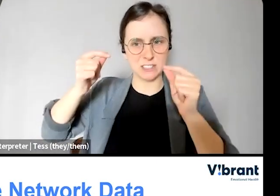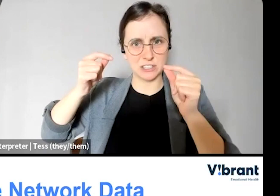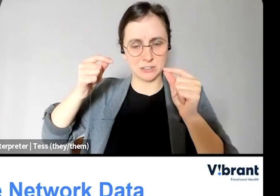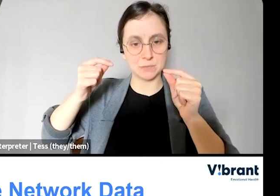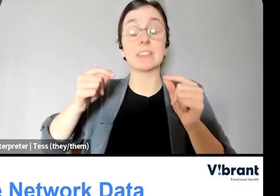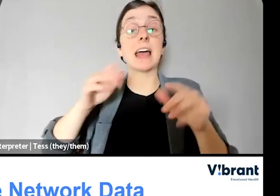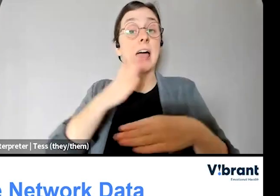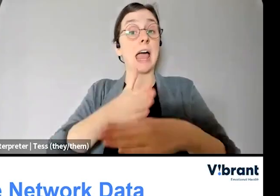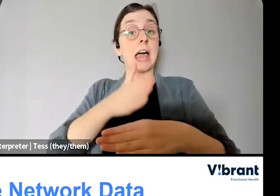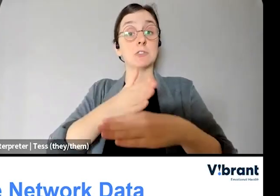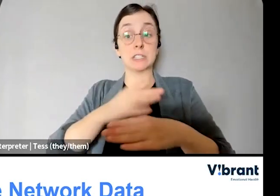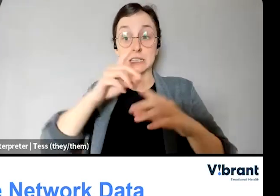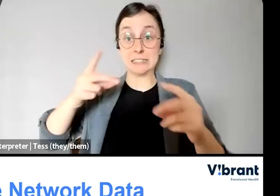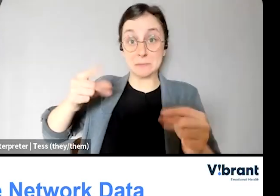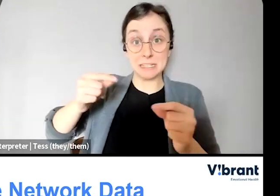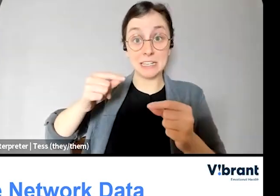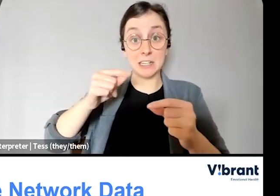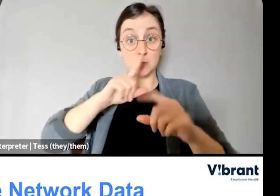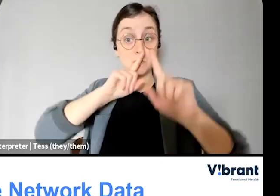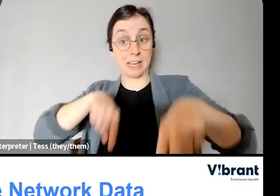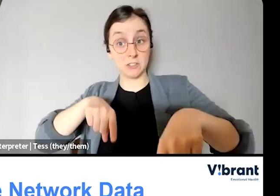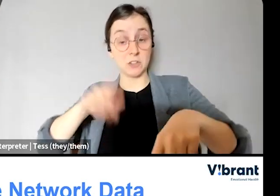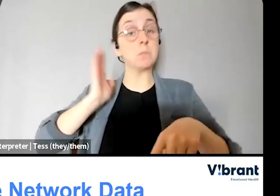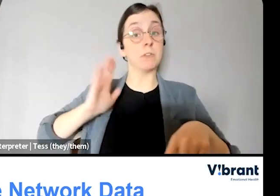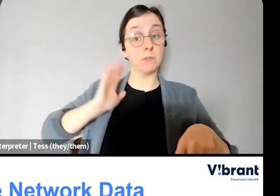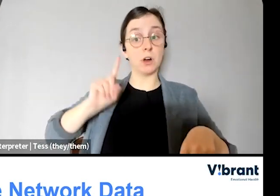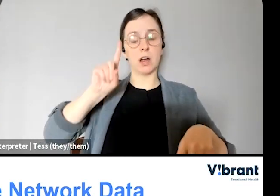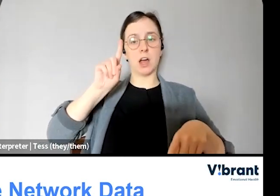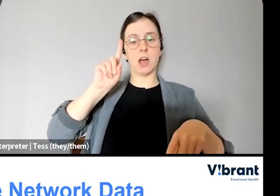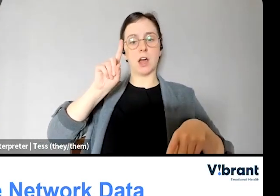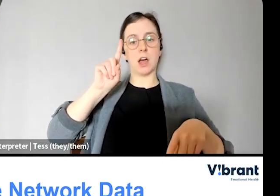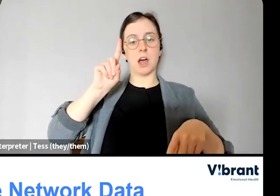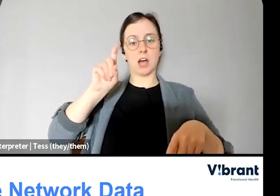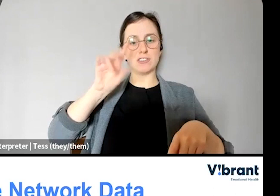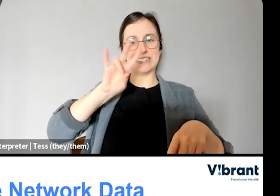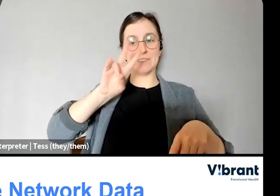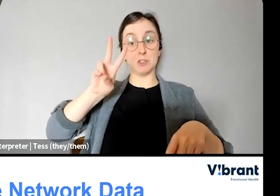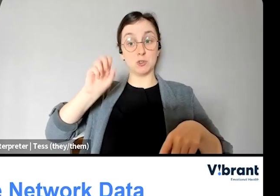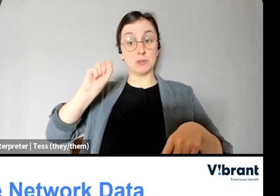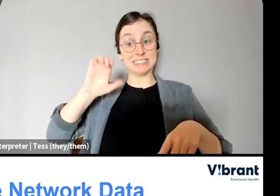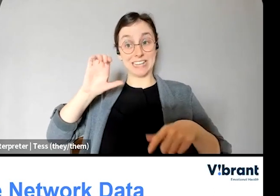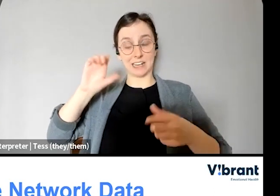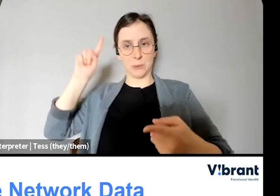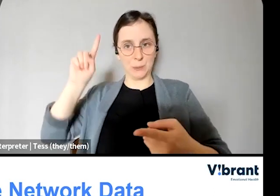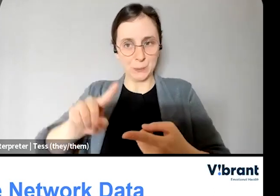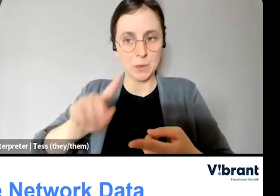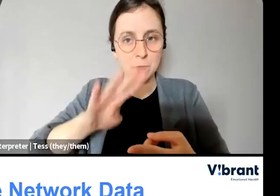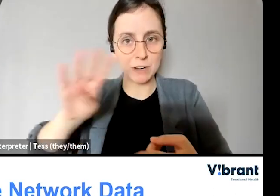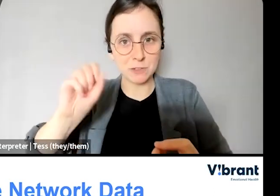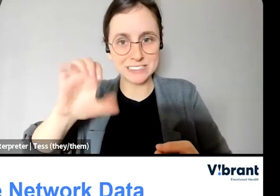all contacts decreased from 172 seconds to 44 seconds. You can see we're at a